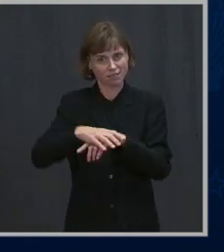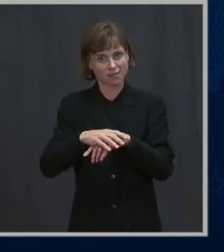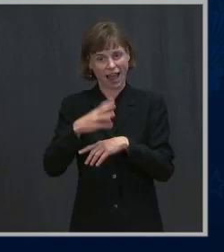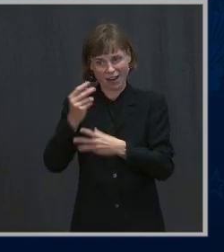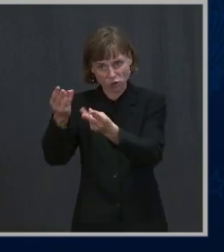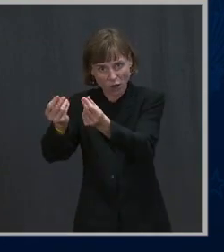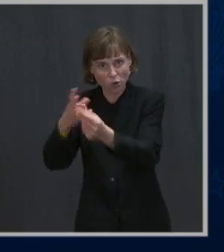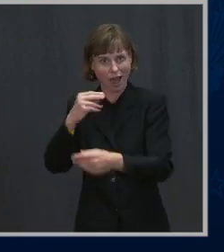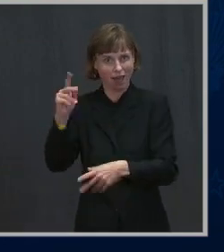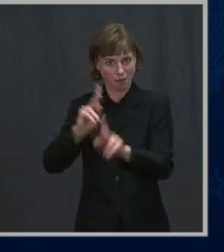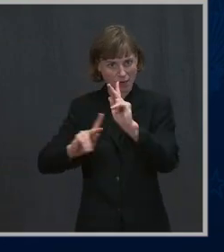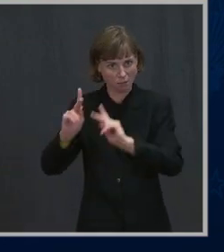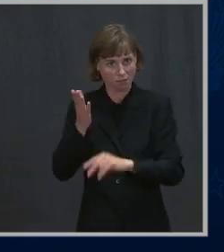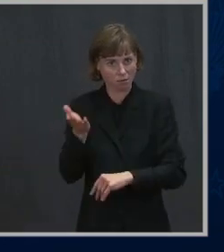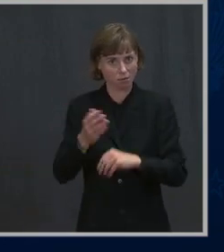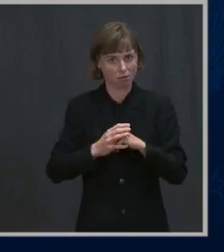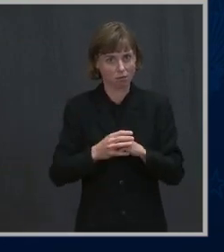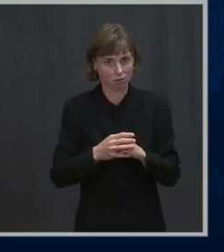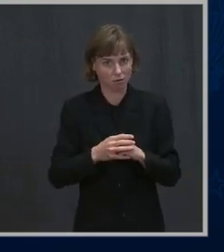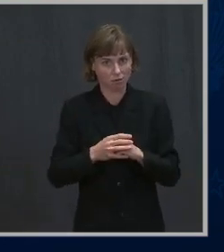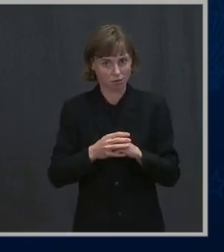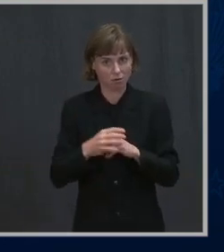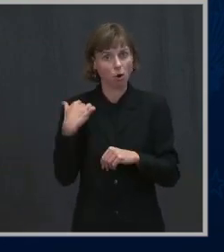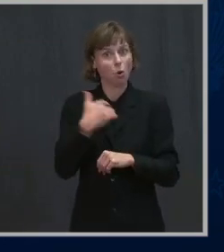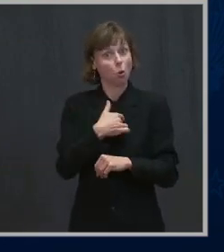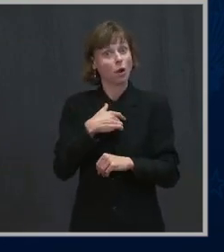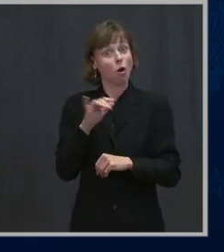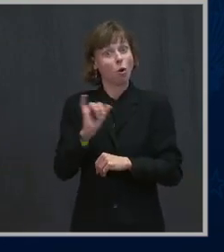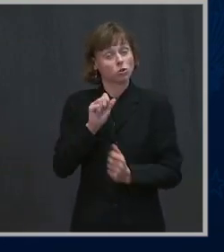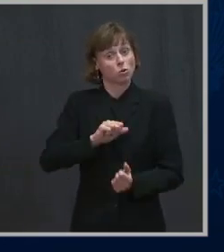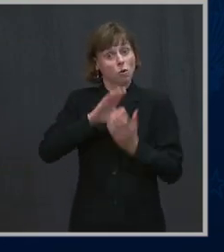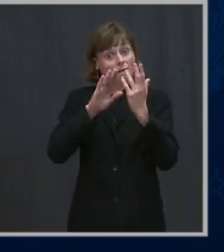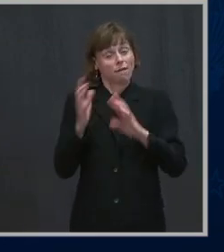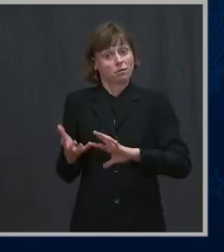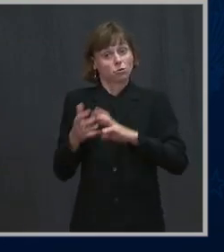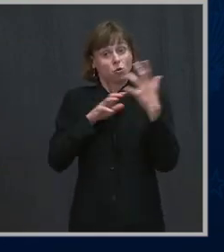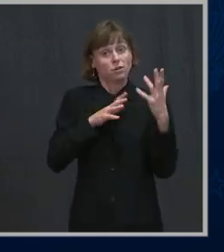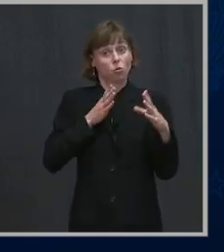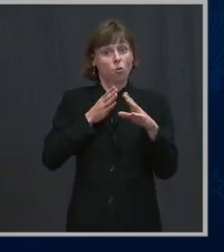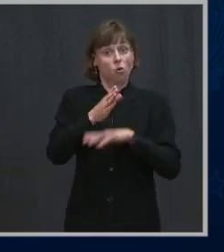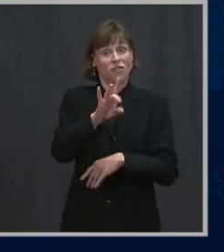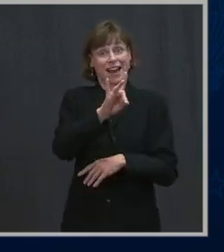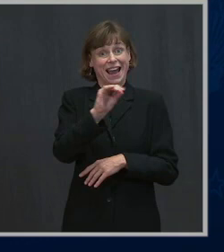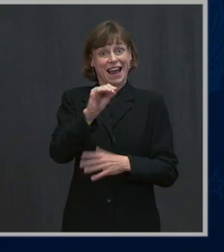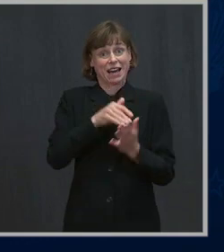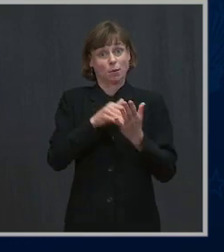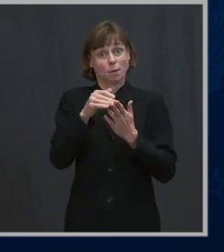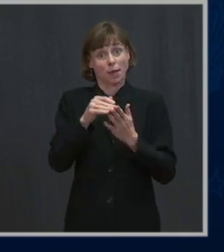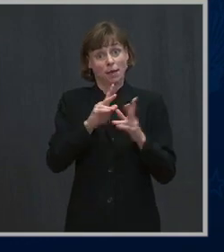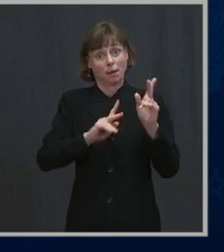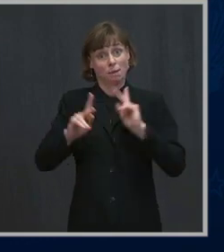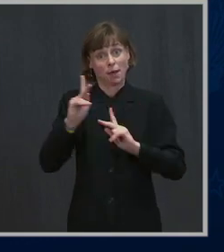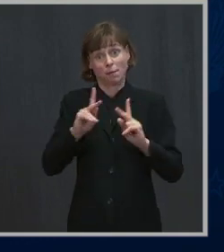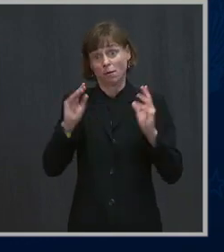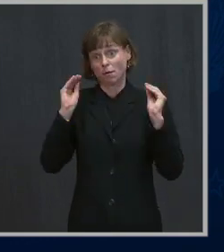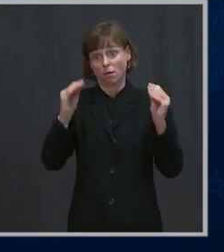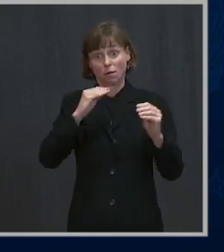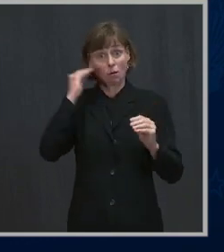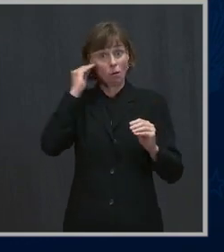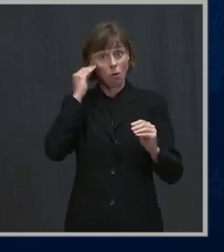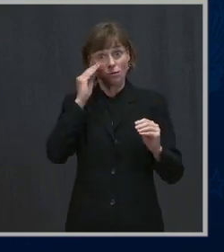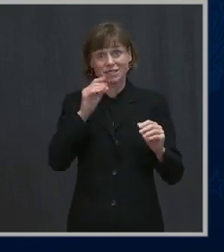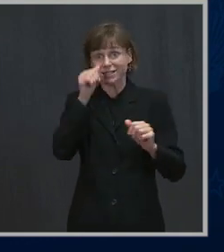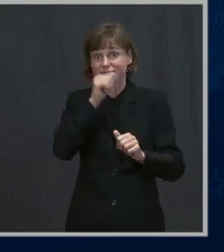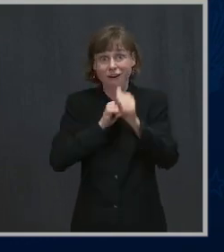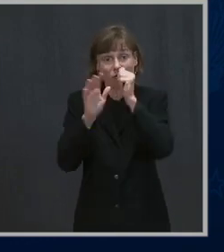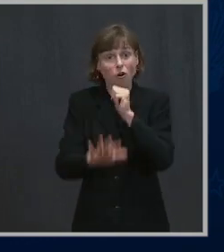people we also face a crisis of more than 80 million displaced people suffering all around the world